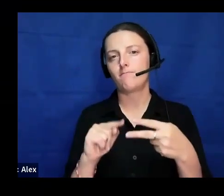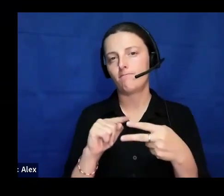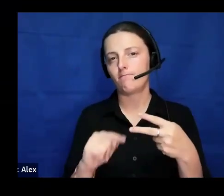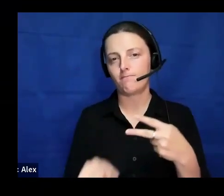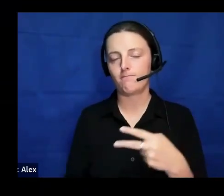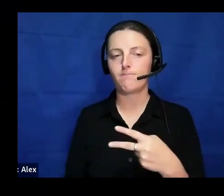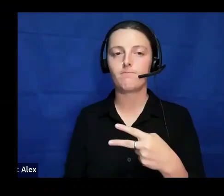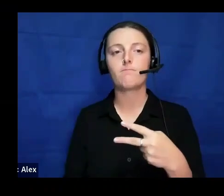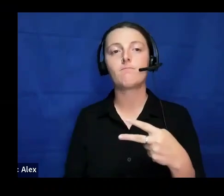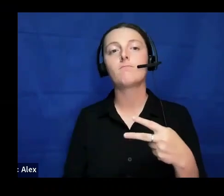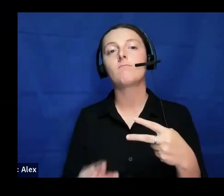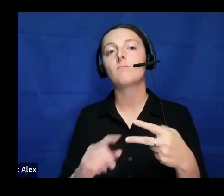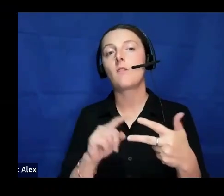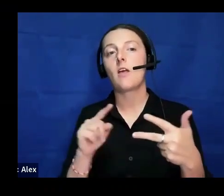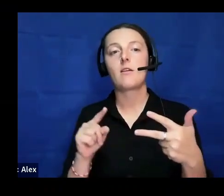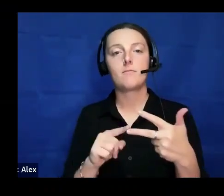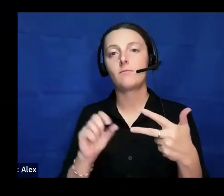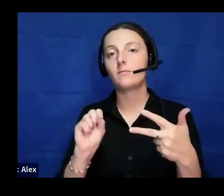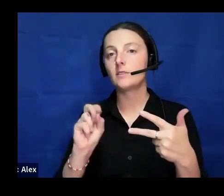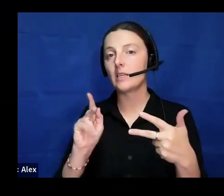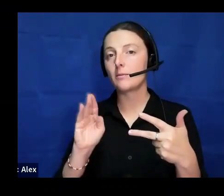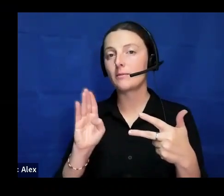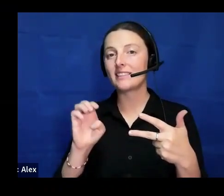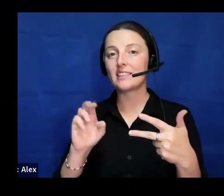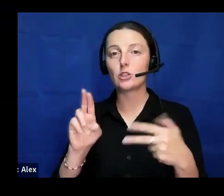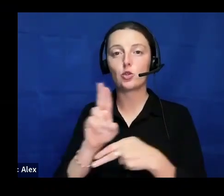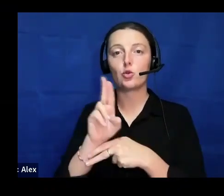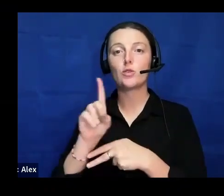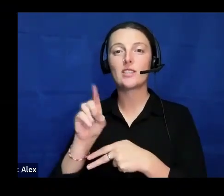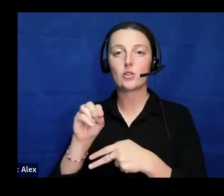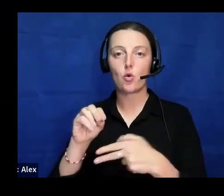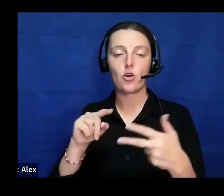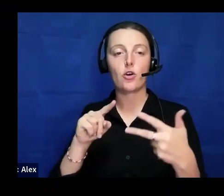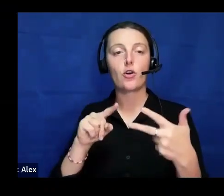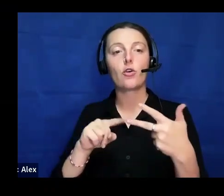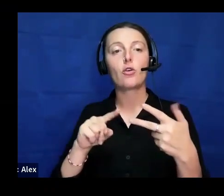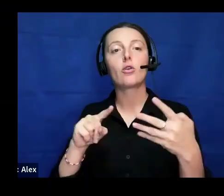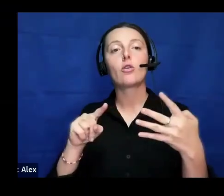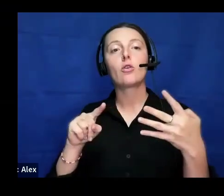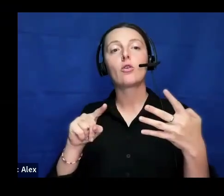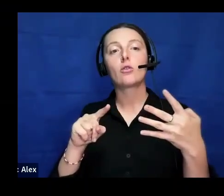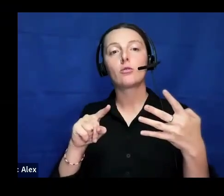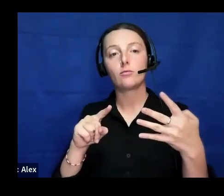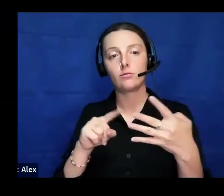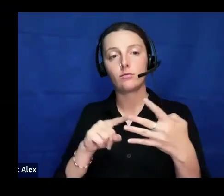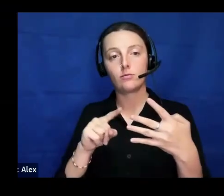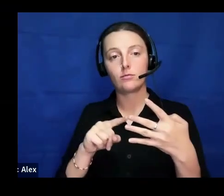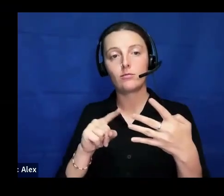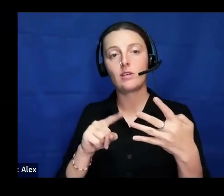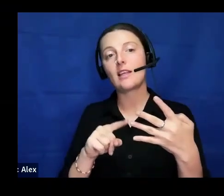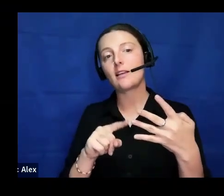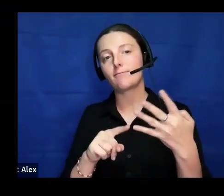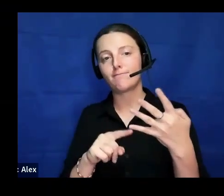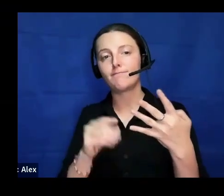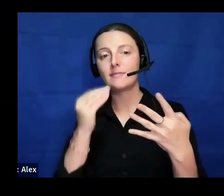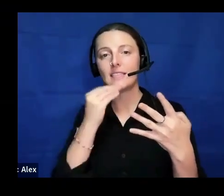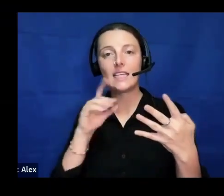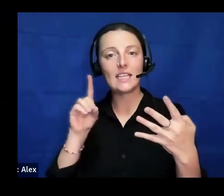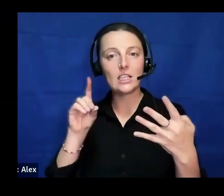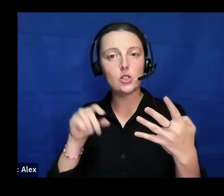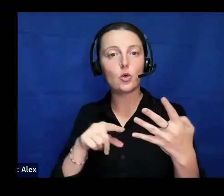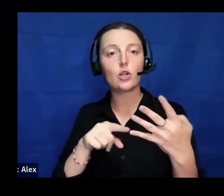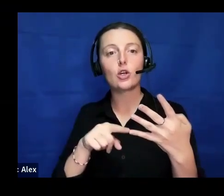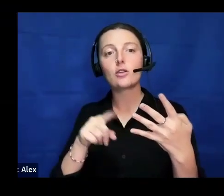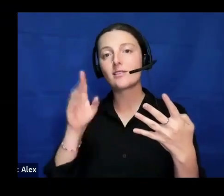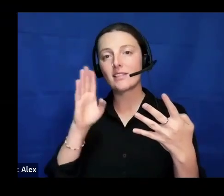Then we have substance use disorder as well as eating disorders and schizophrenia.